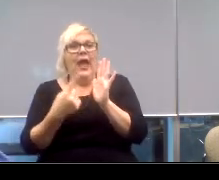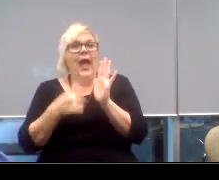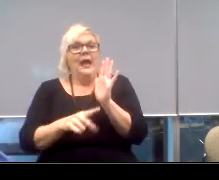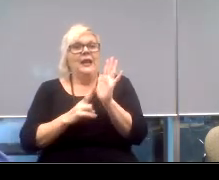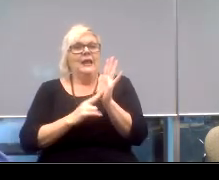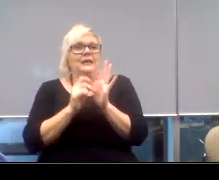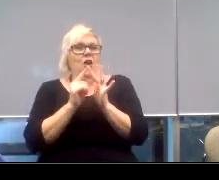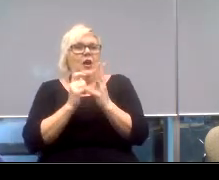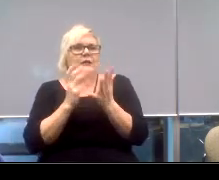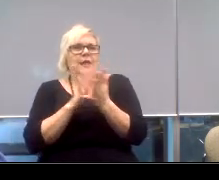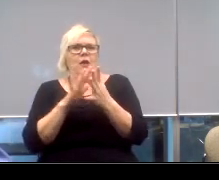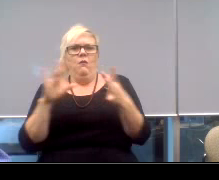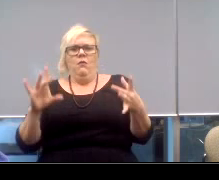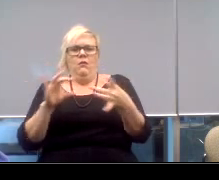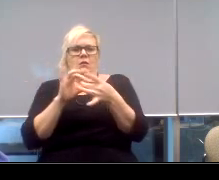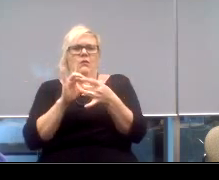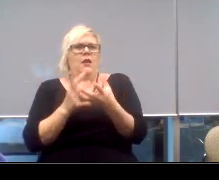and NDIS.